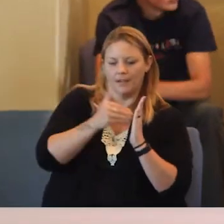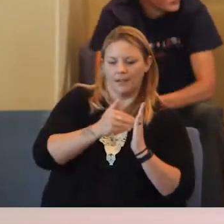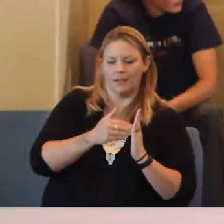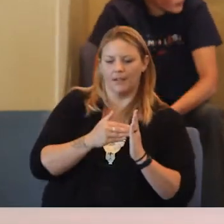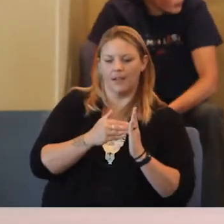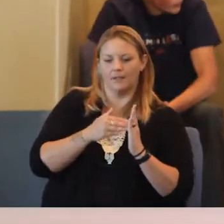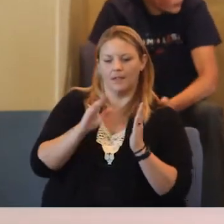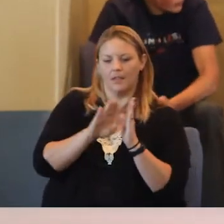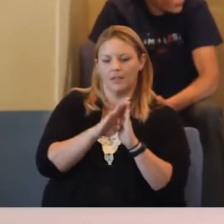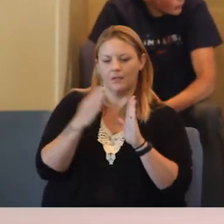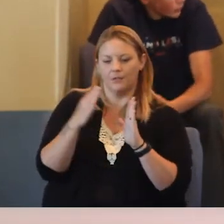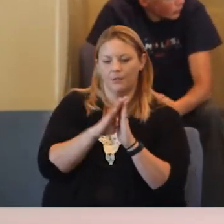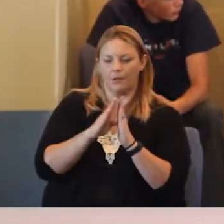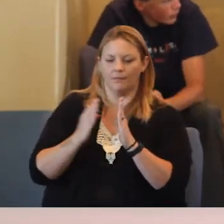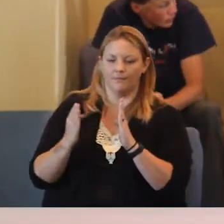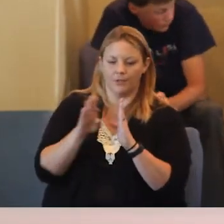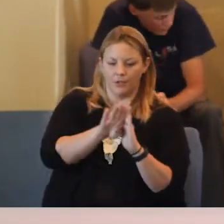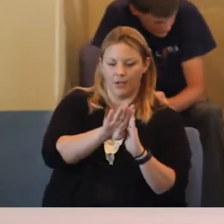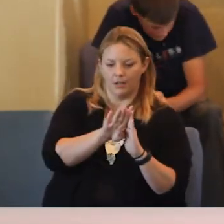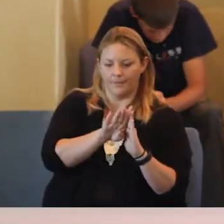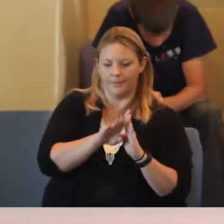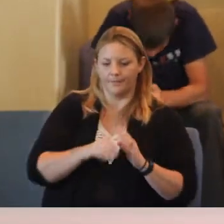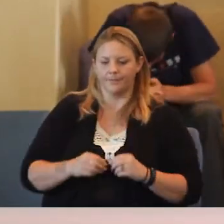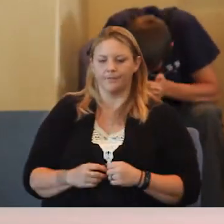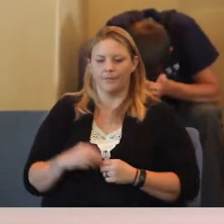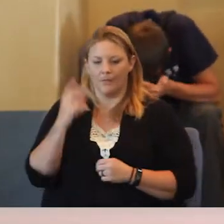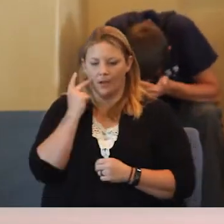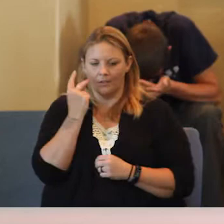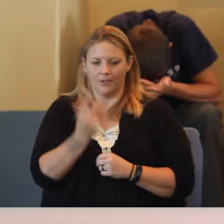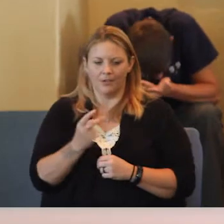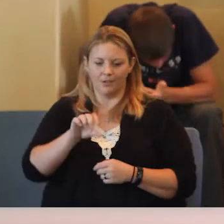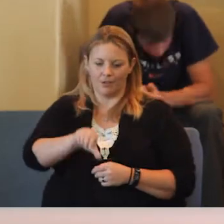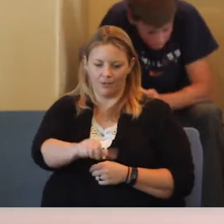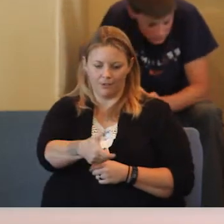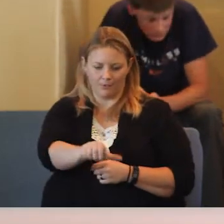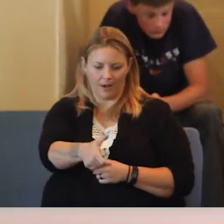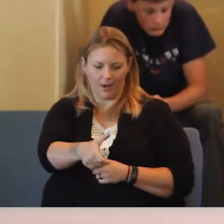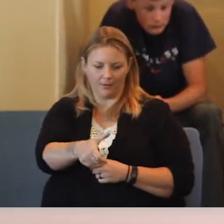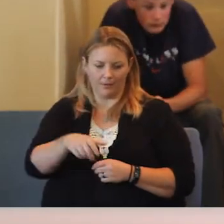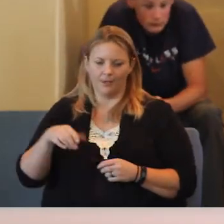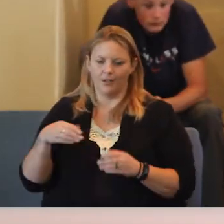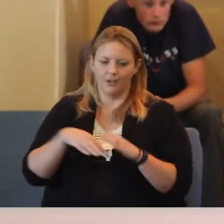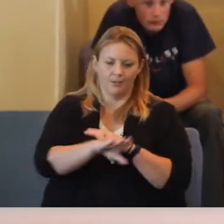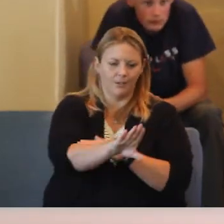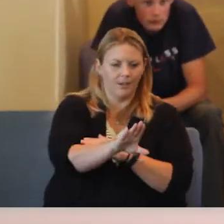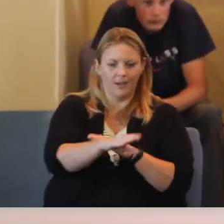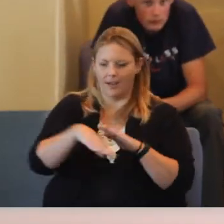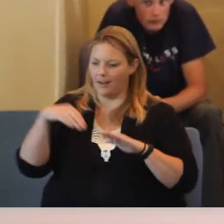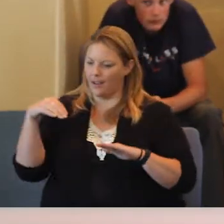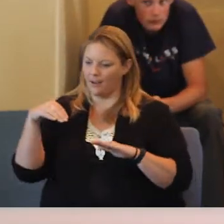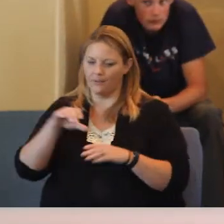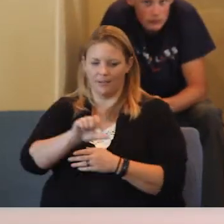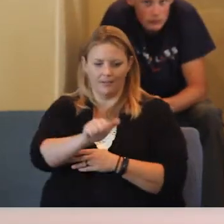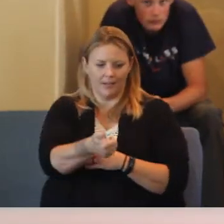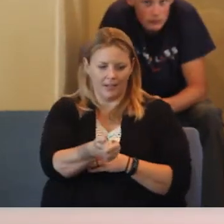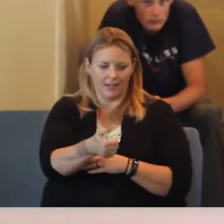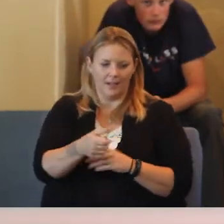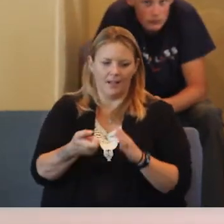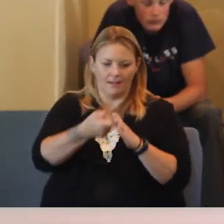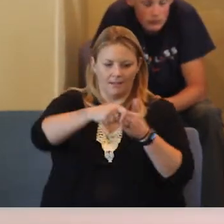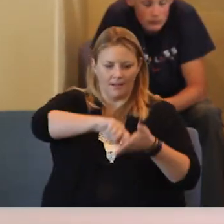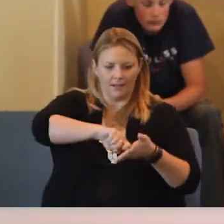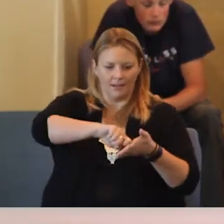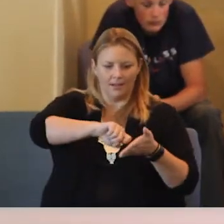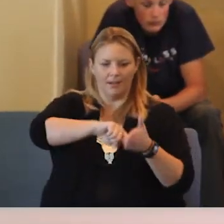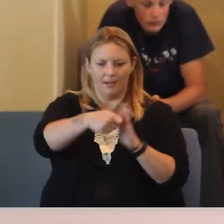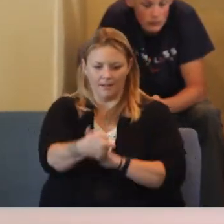it. When she came home that afternoon, she saw this door handle. She went in and out, shutting the door, locking the new